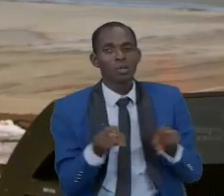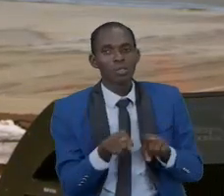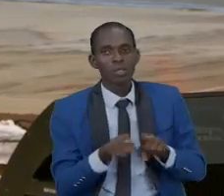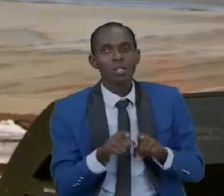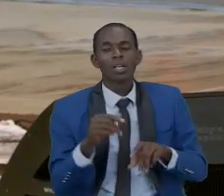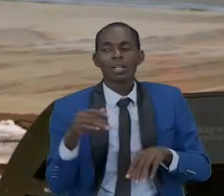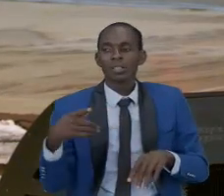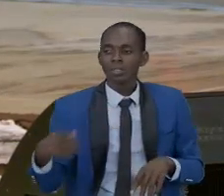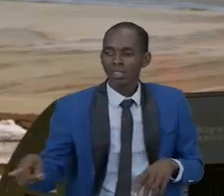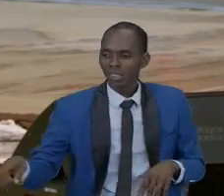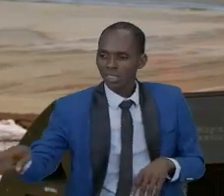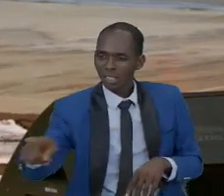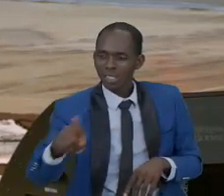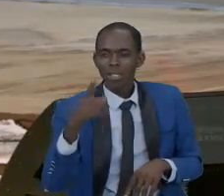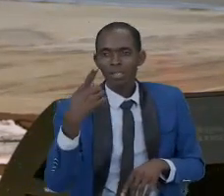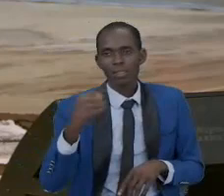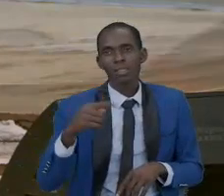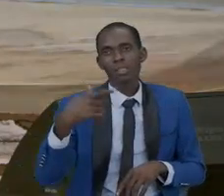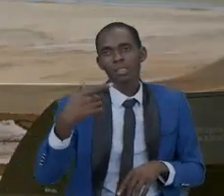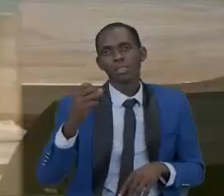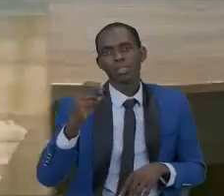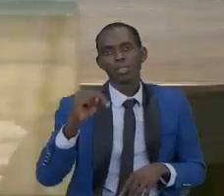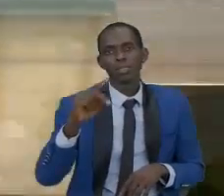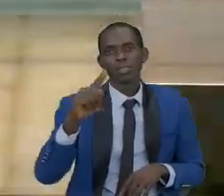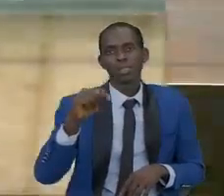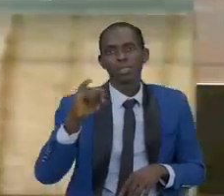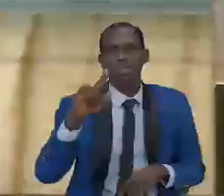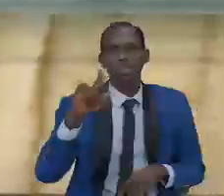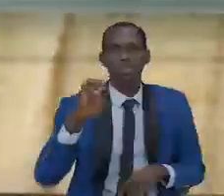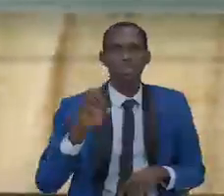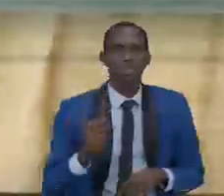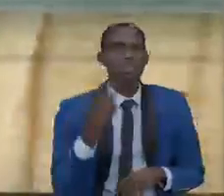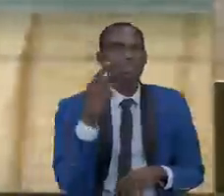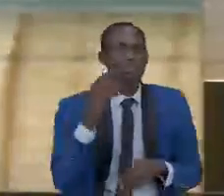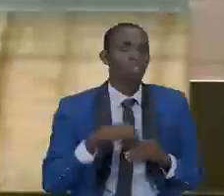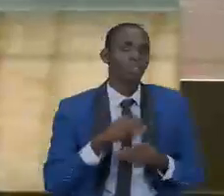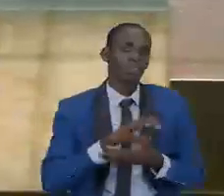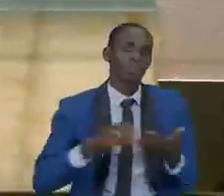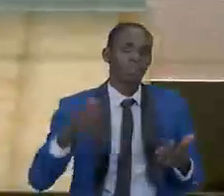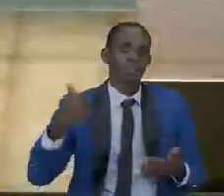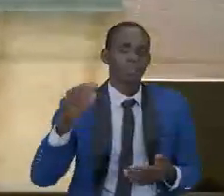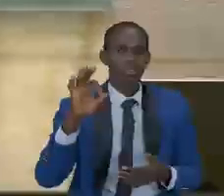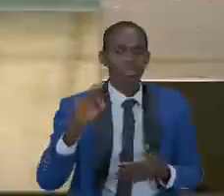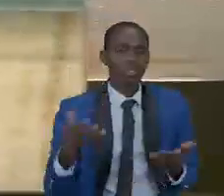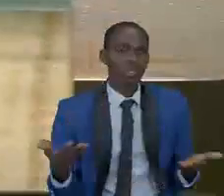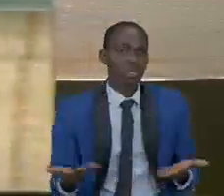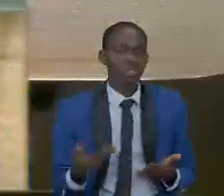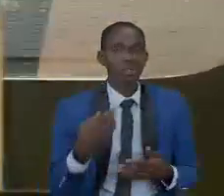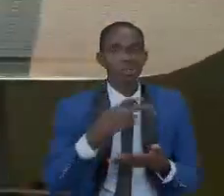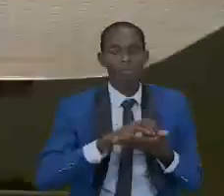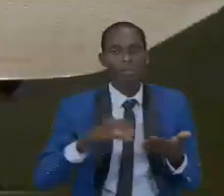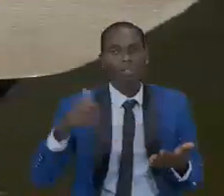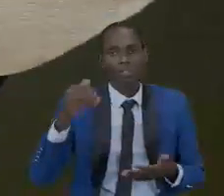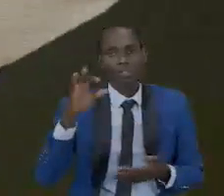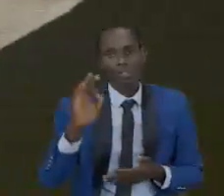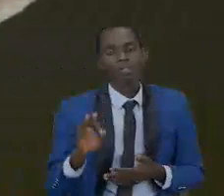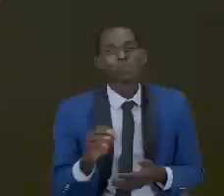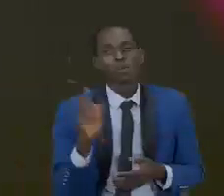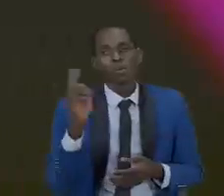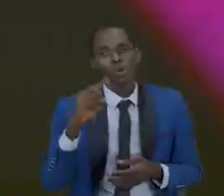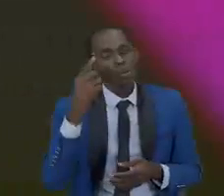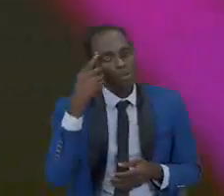they Gentiles let's look at the verse they were looking at verse 19 there in verse 19 wherefore